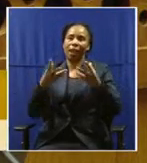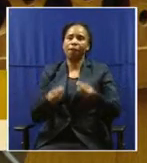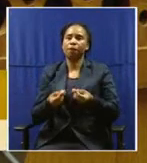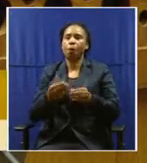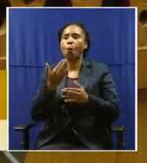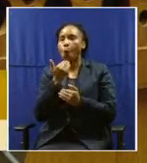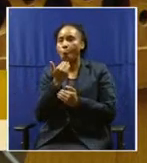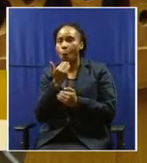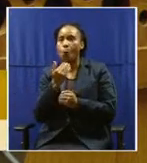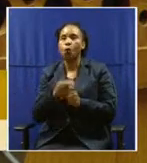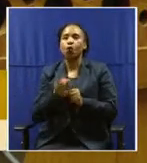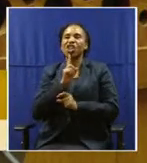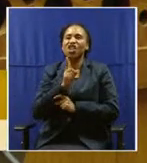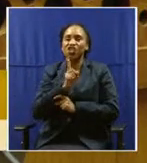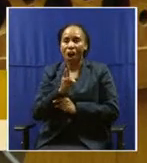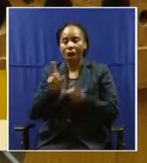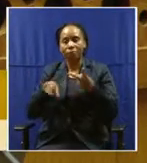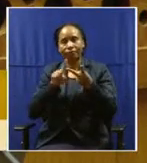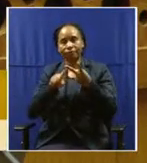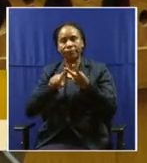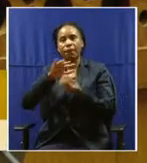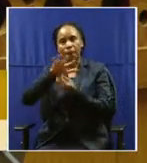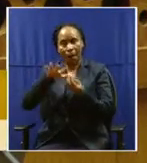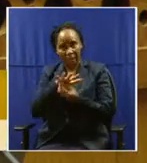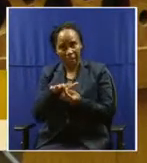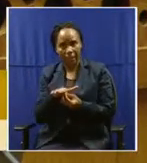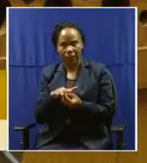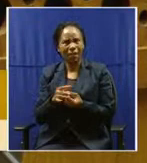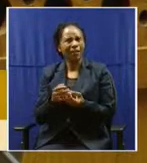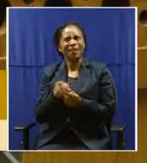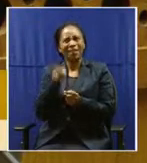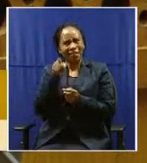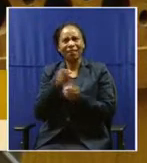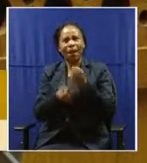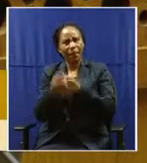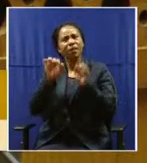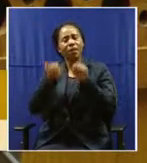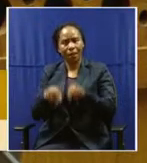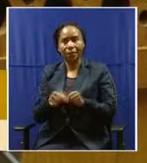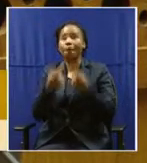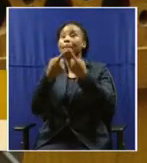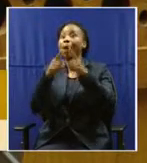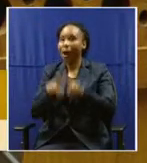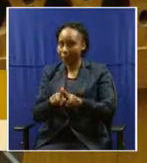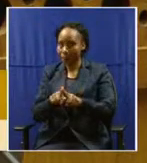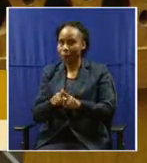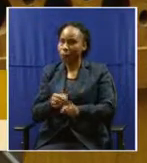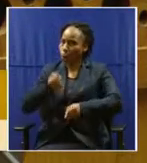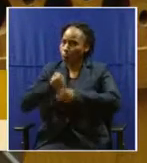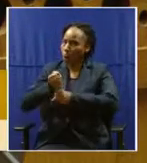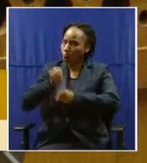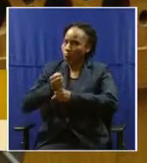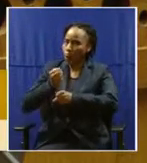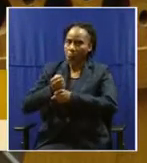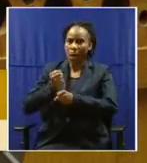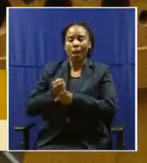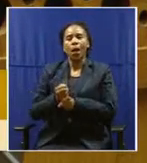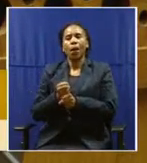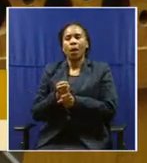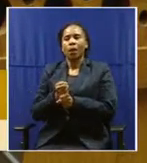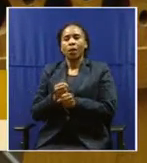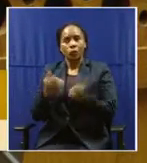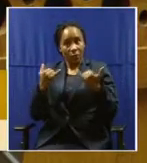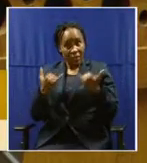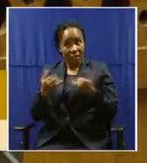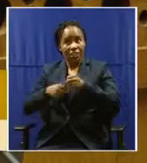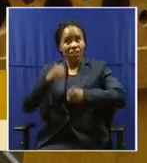also on families. Despite this, they persevered. It is our priority for this year